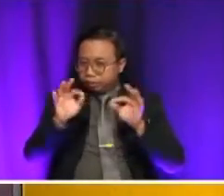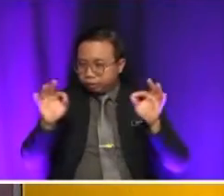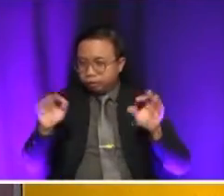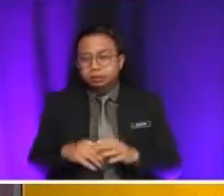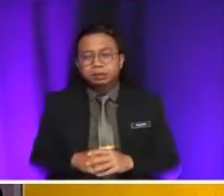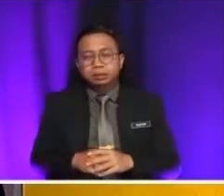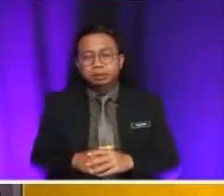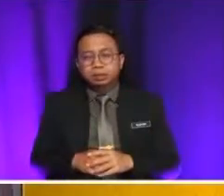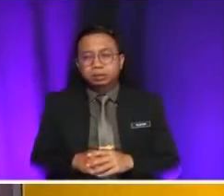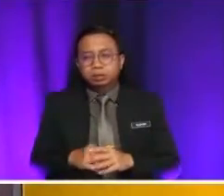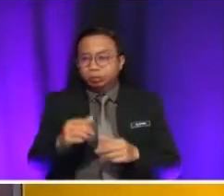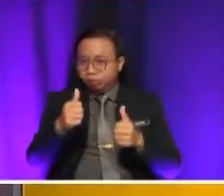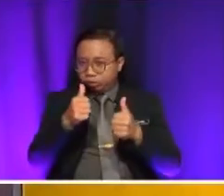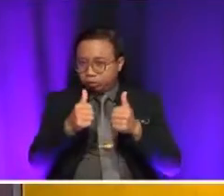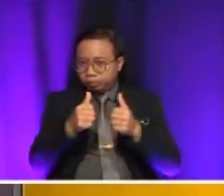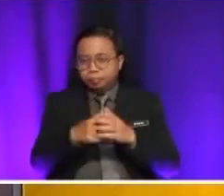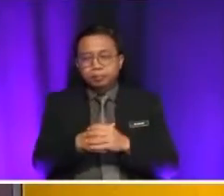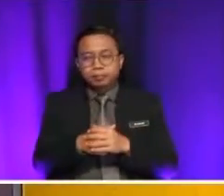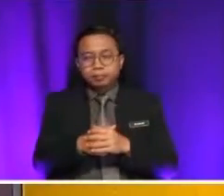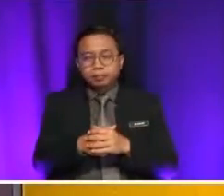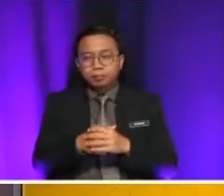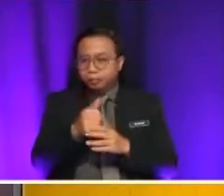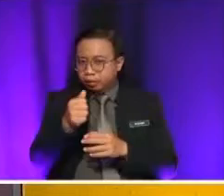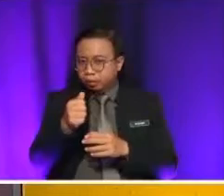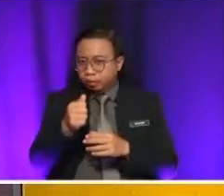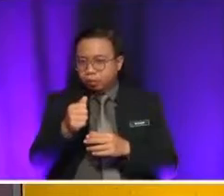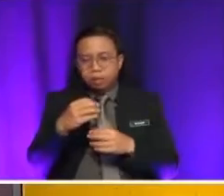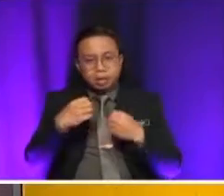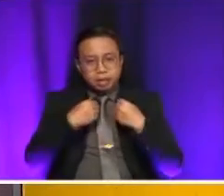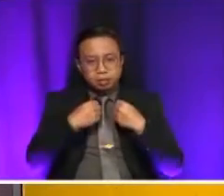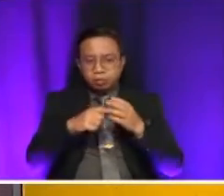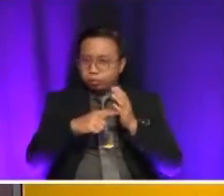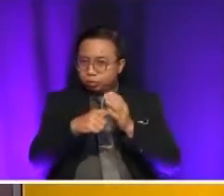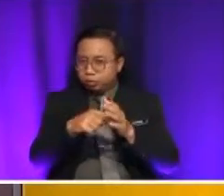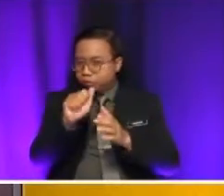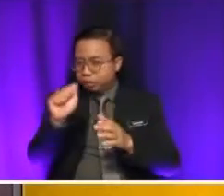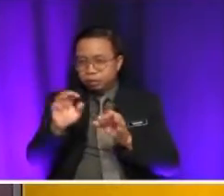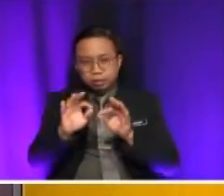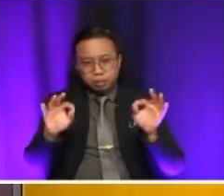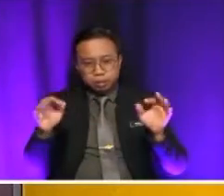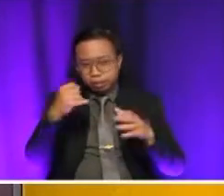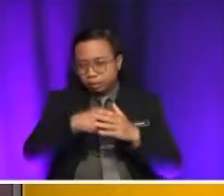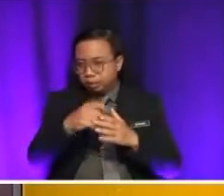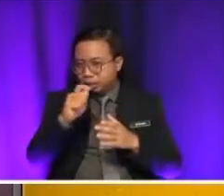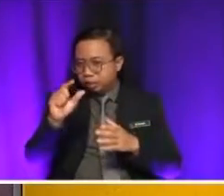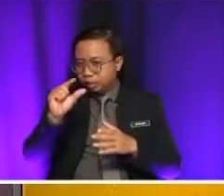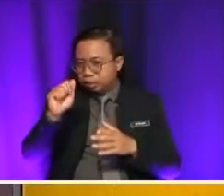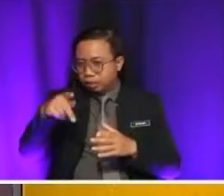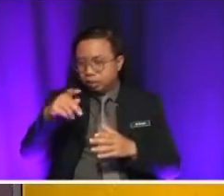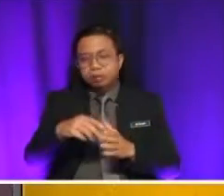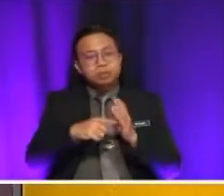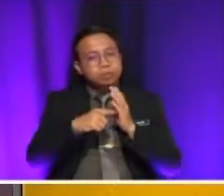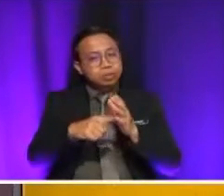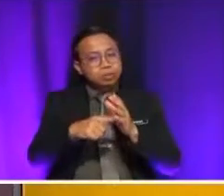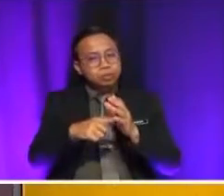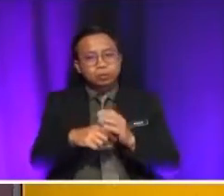say twiddling your thumb. So meaning to say, you have to show a sentence in number one, in the gap, you have to show a sentence